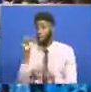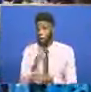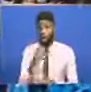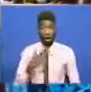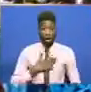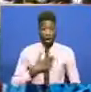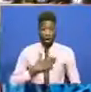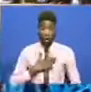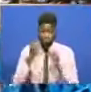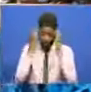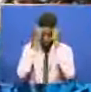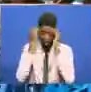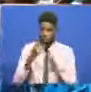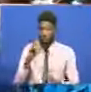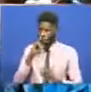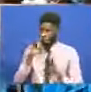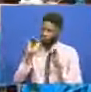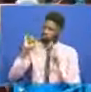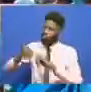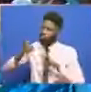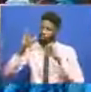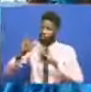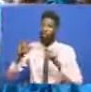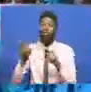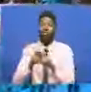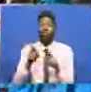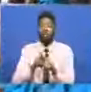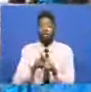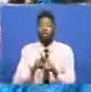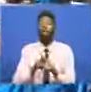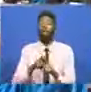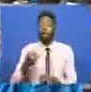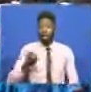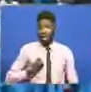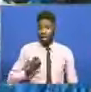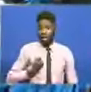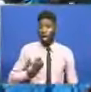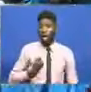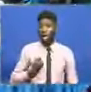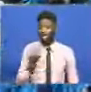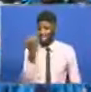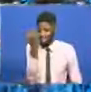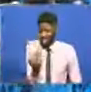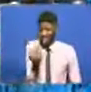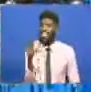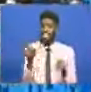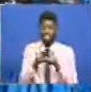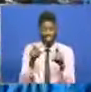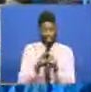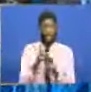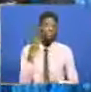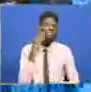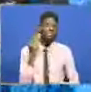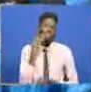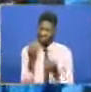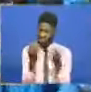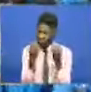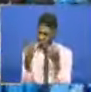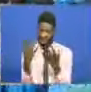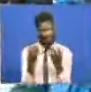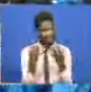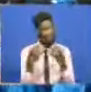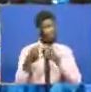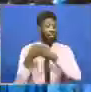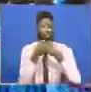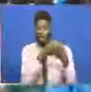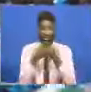have actually been staying at home. And of course, the girl child in the prevailing condition have experienced a number of challenges. And of course,